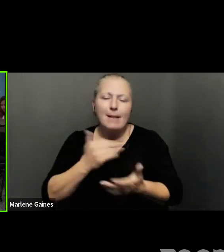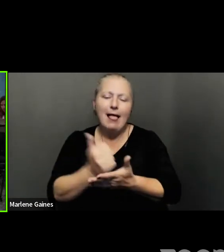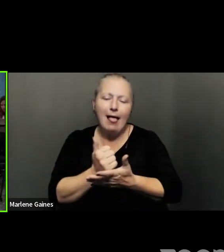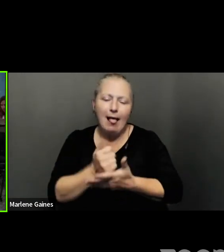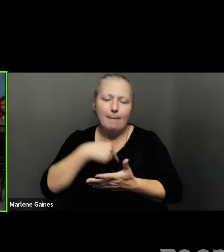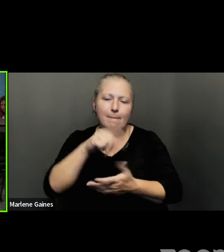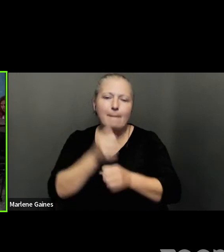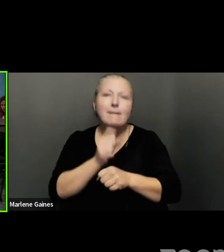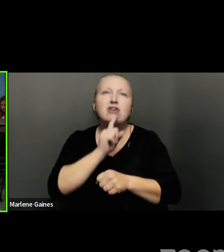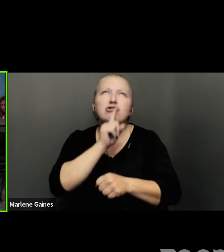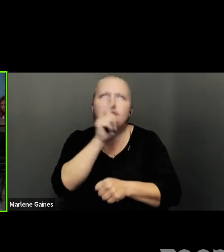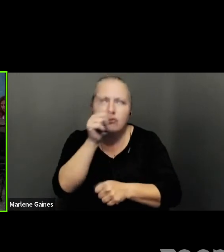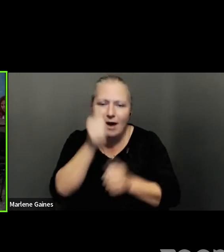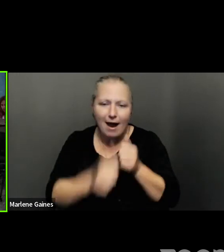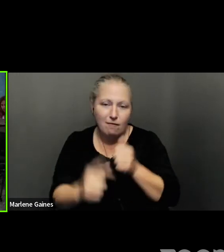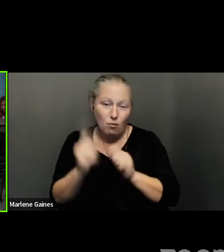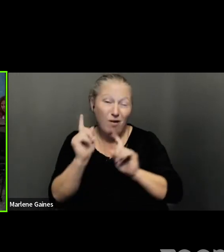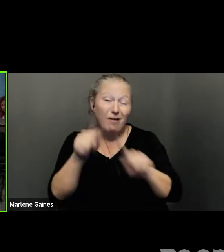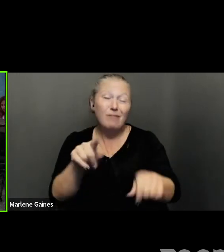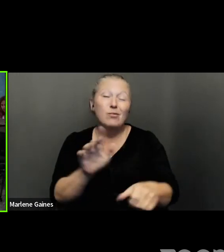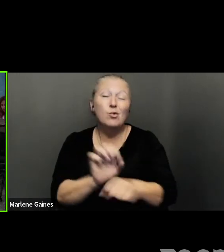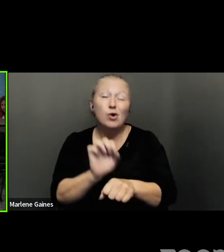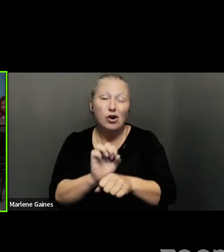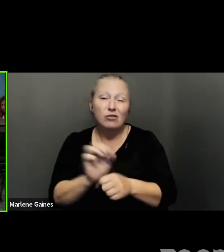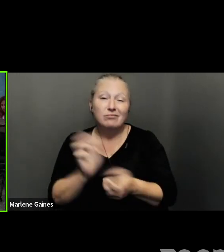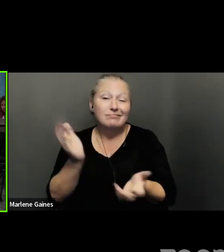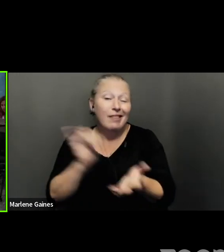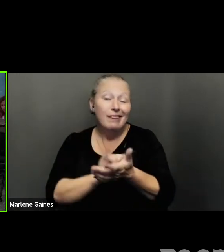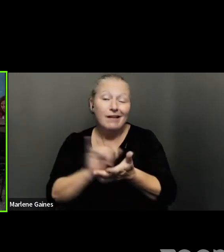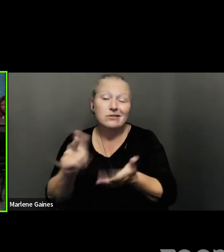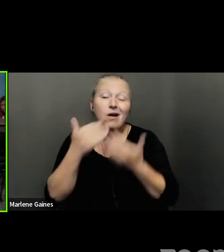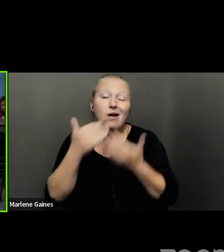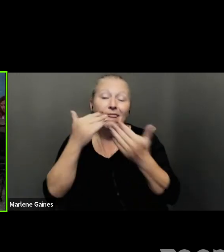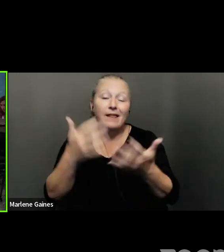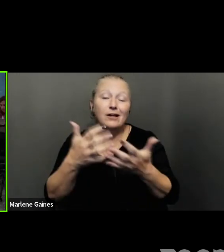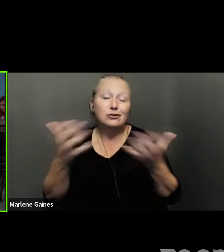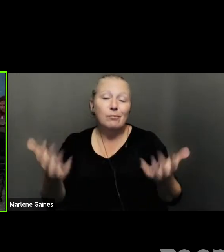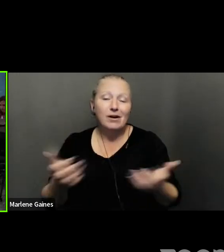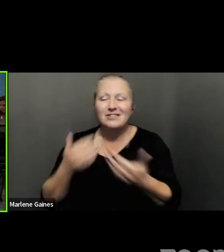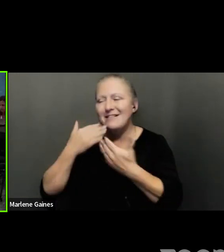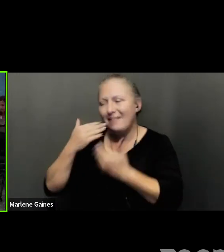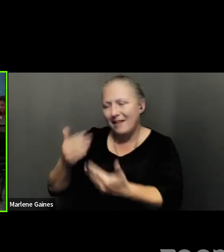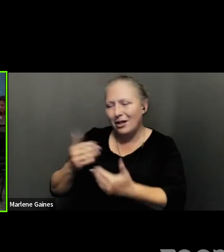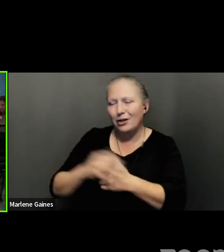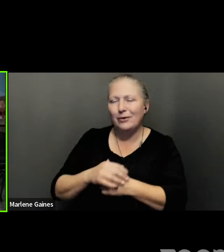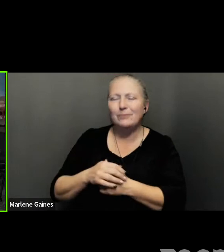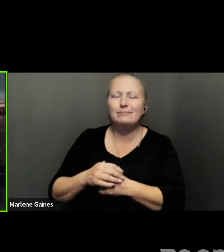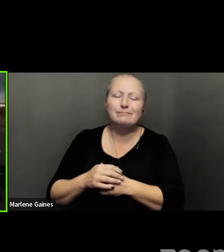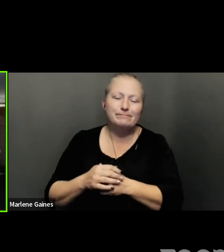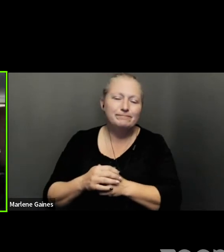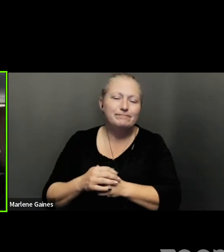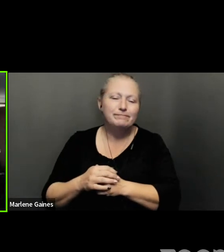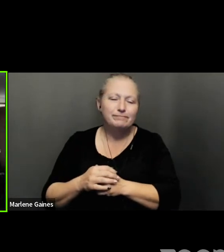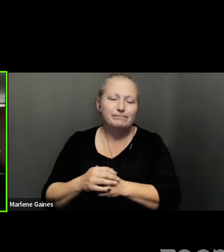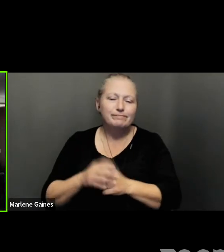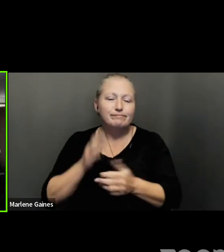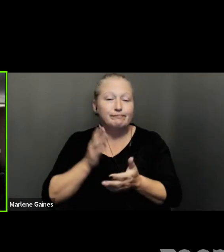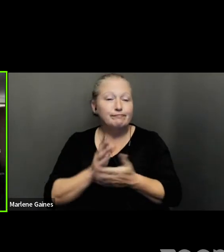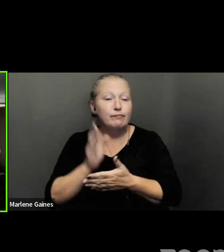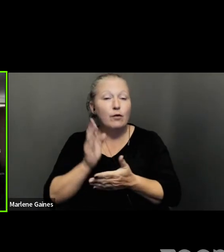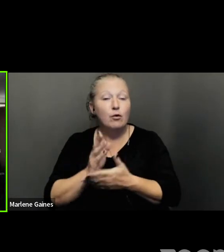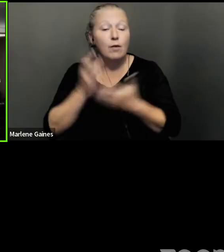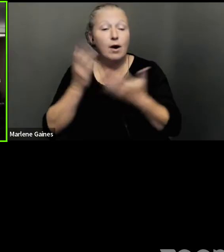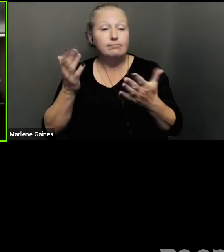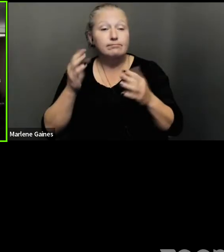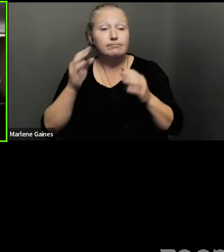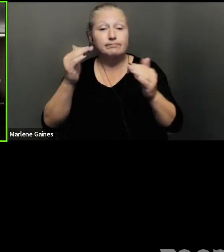sure everyone comes to work. That's all. Thank you so much. Thank you. All right. We are